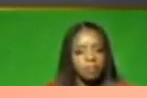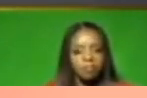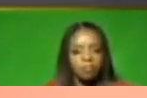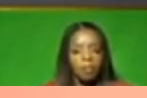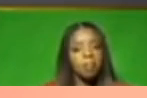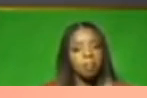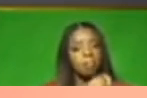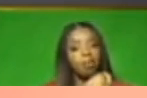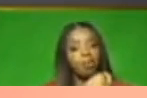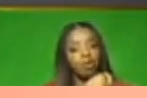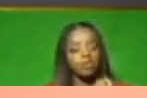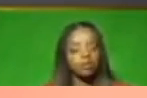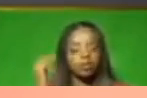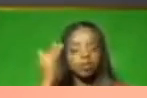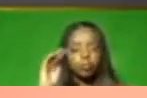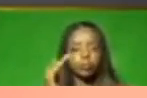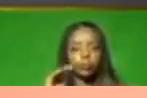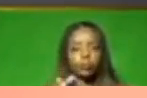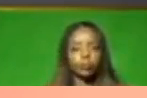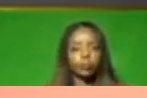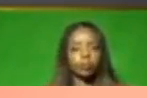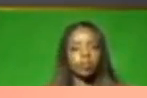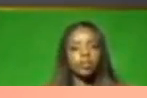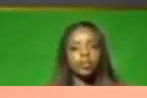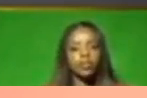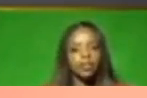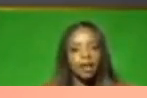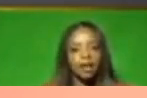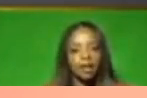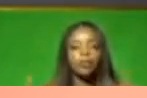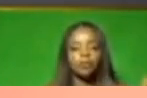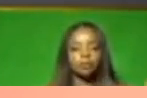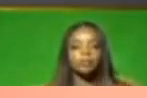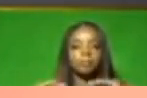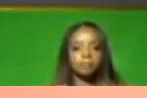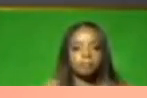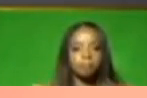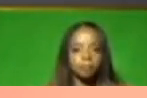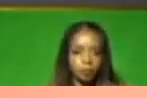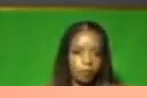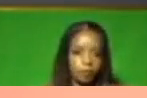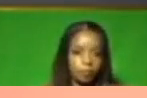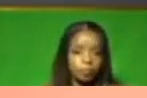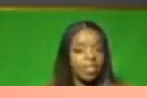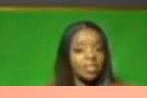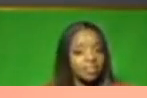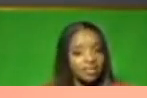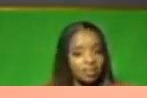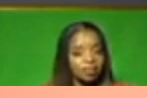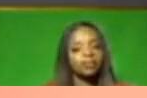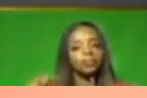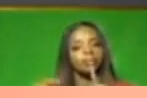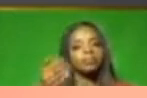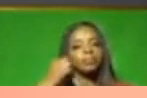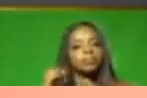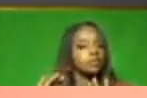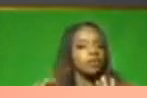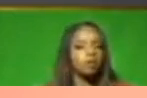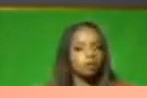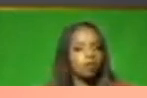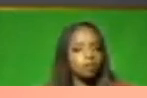equal society. To achieve this, we must configure the system of